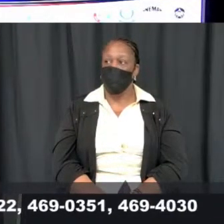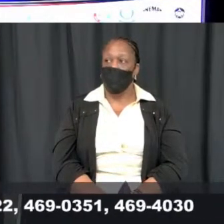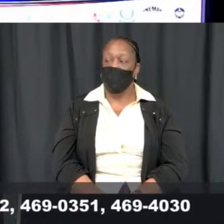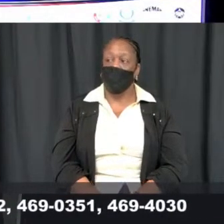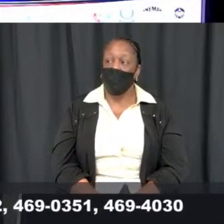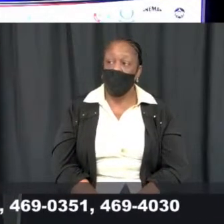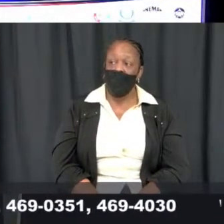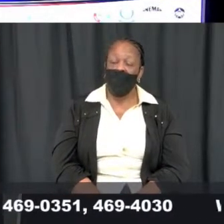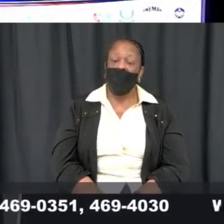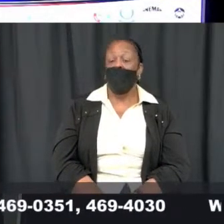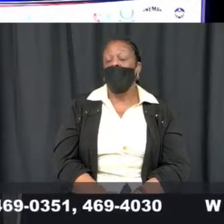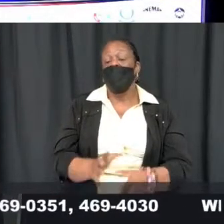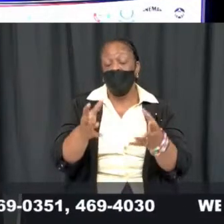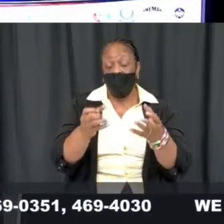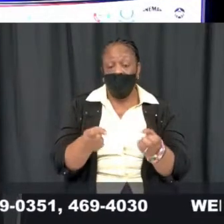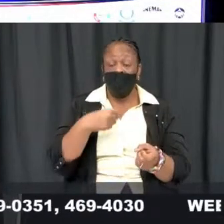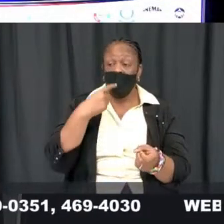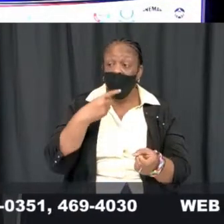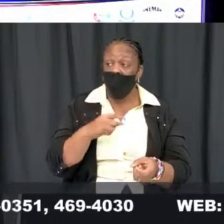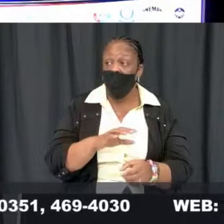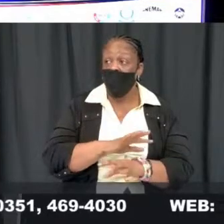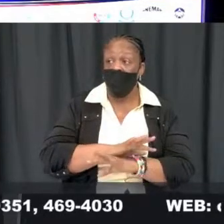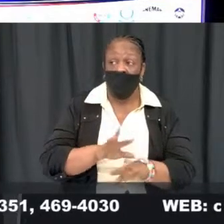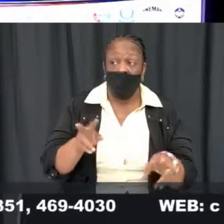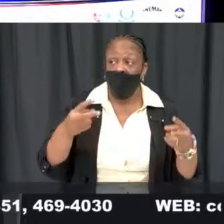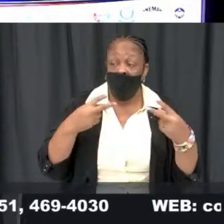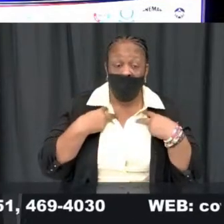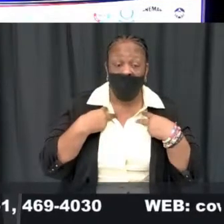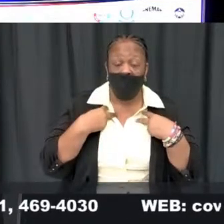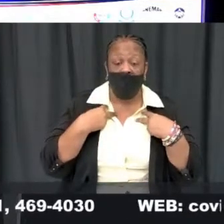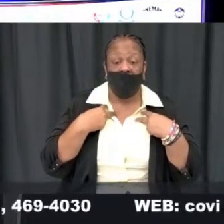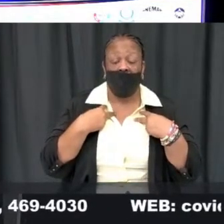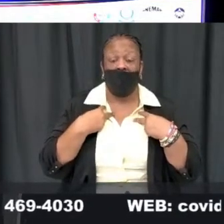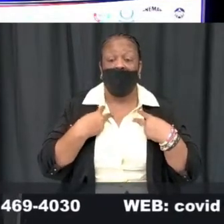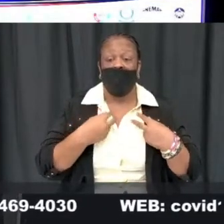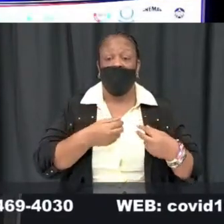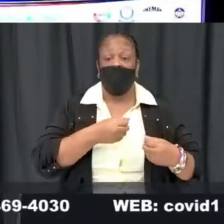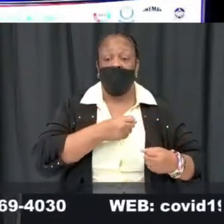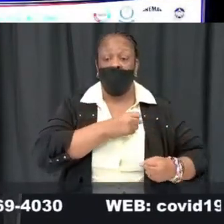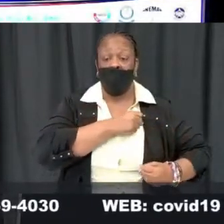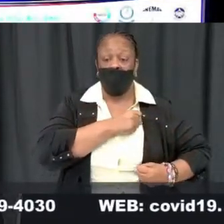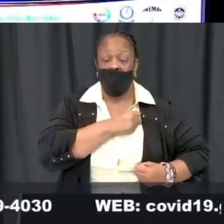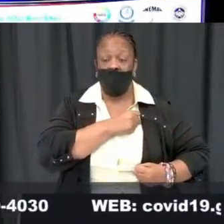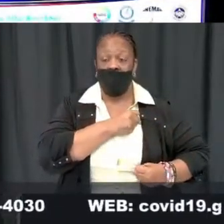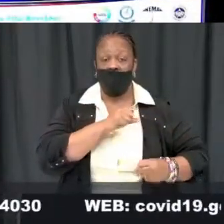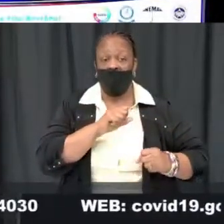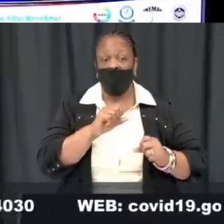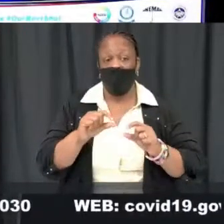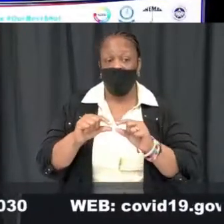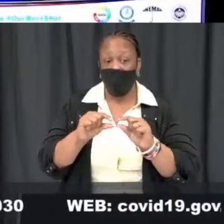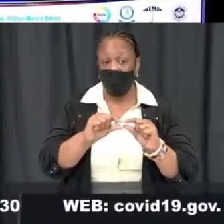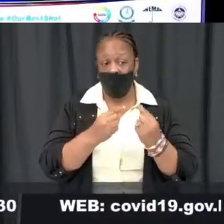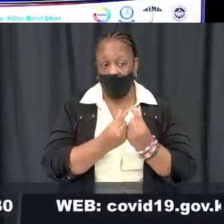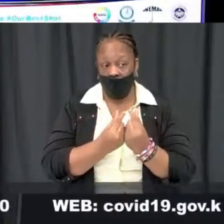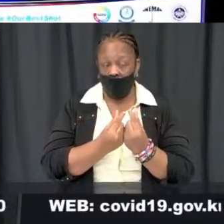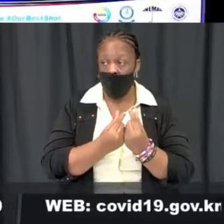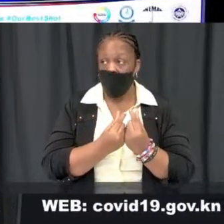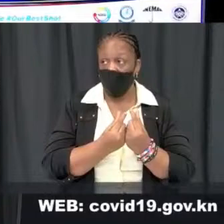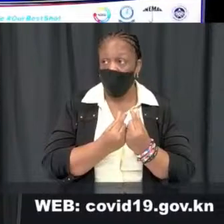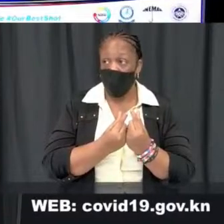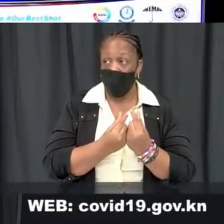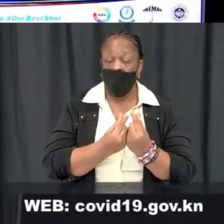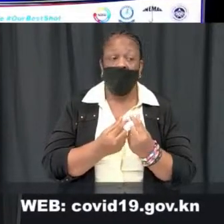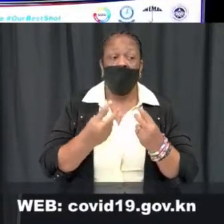asked the question, we don't have a security company there. What we have there is what you call